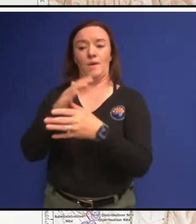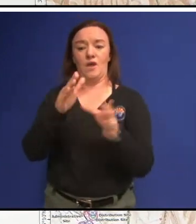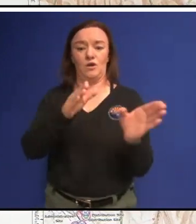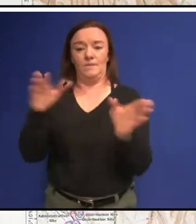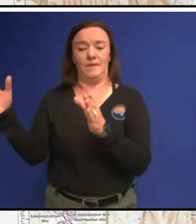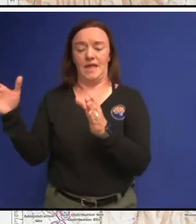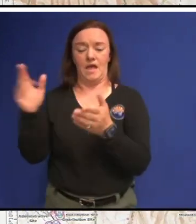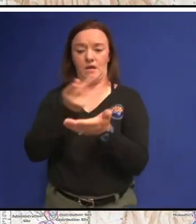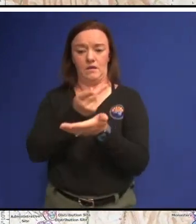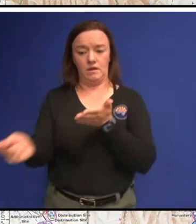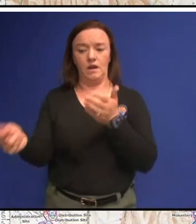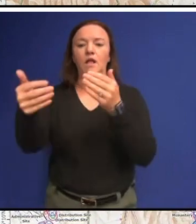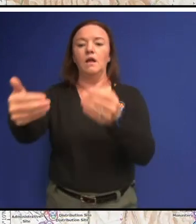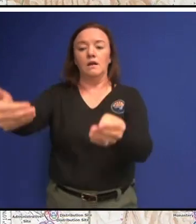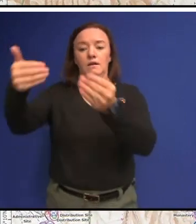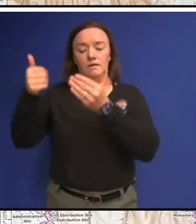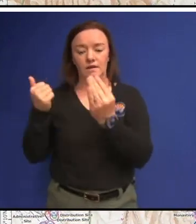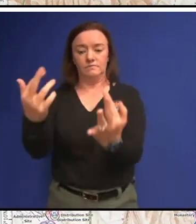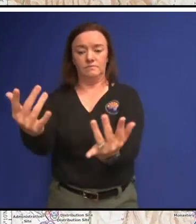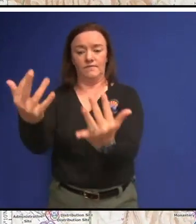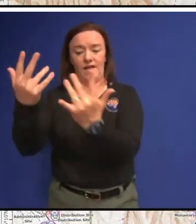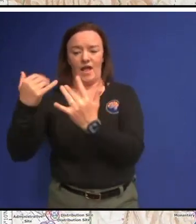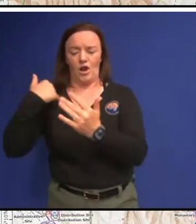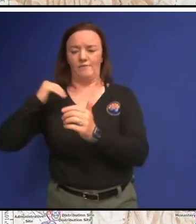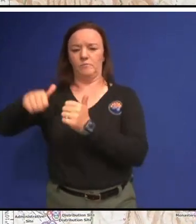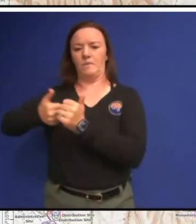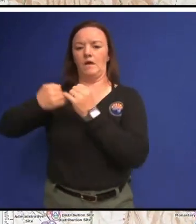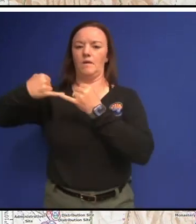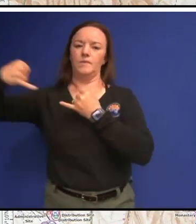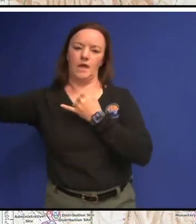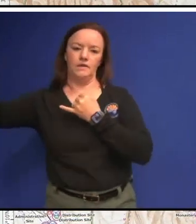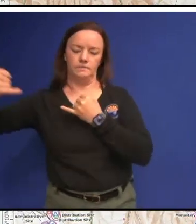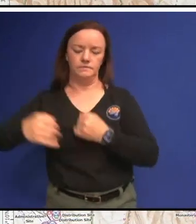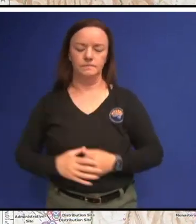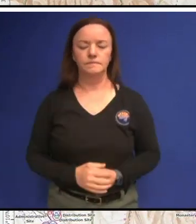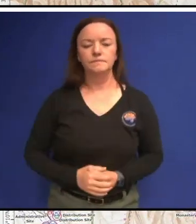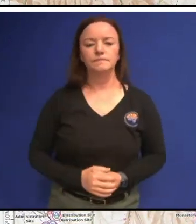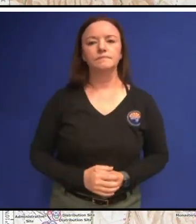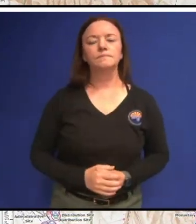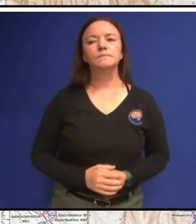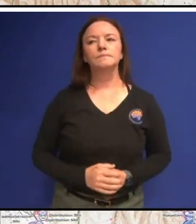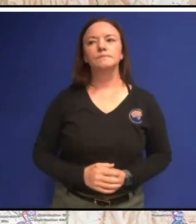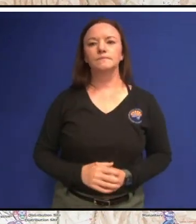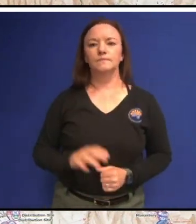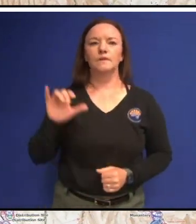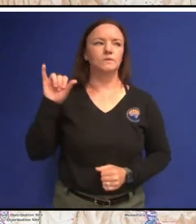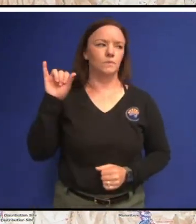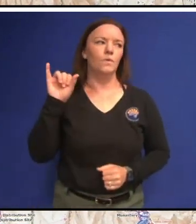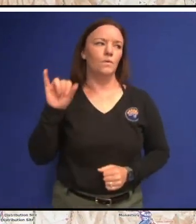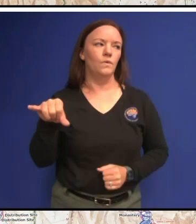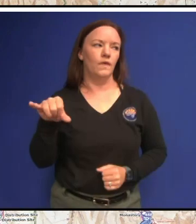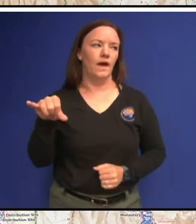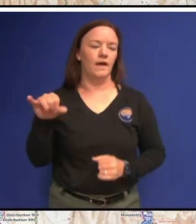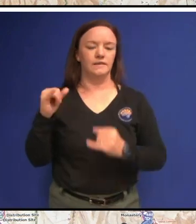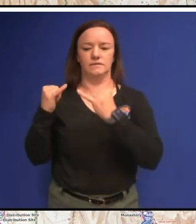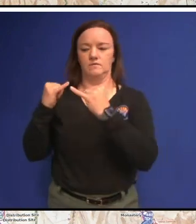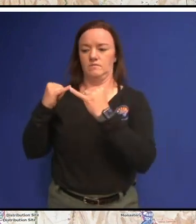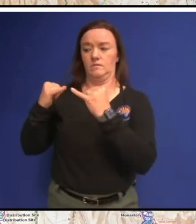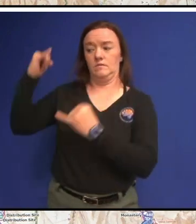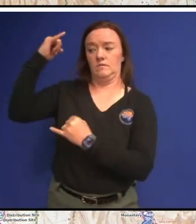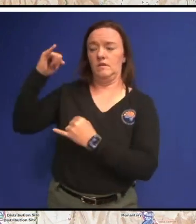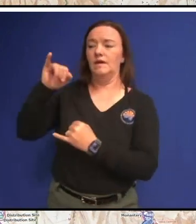situation that could have a negative consequence. And so that is exactly what these lines are. It's not our